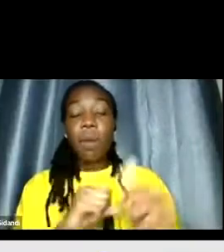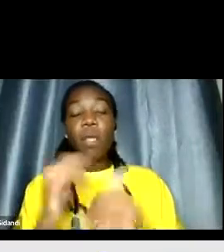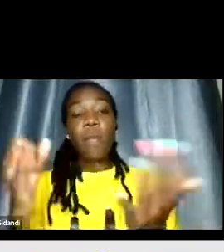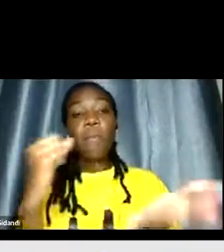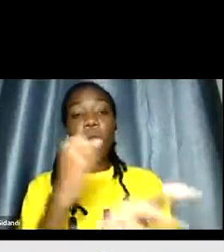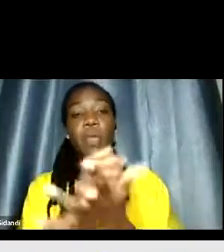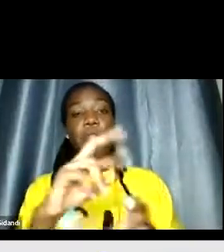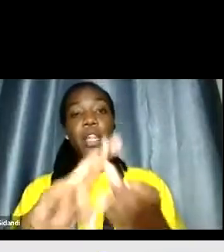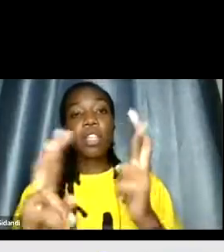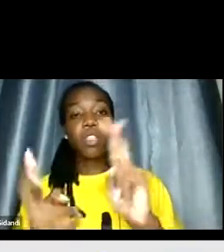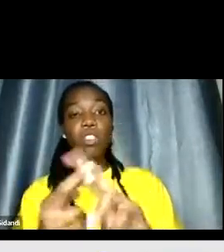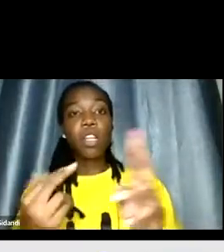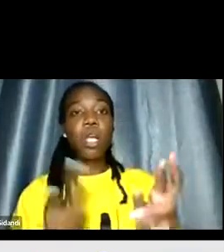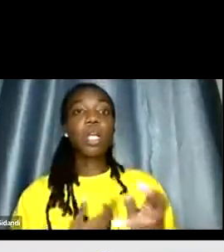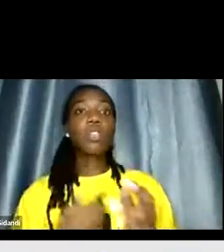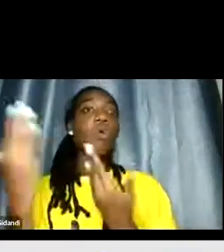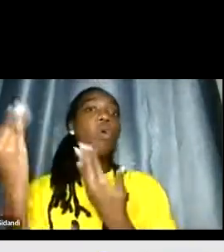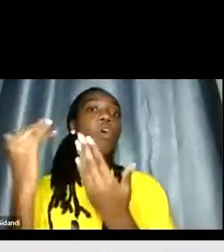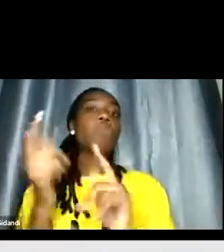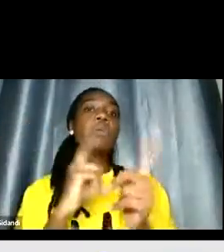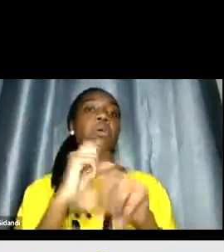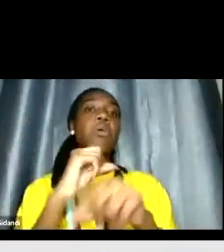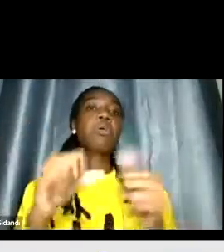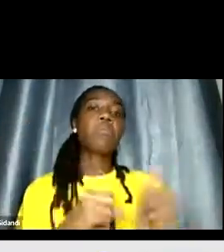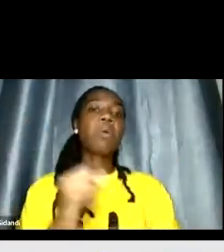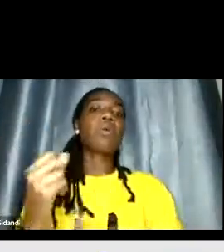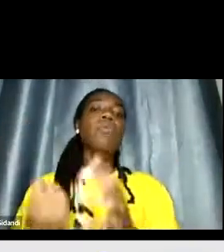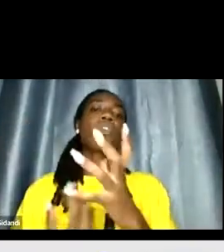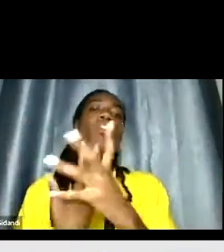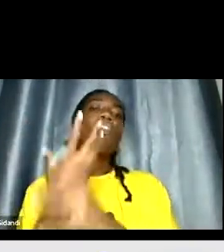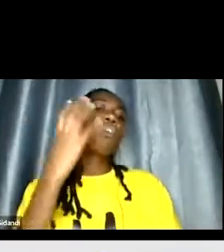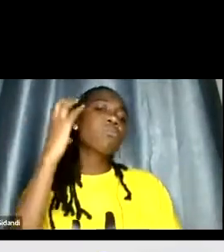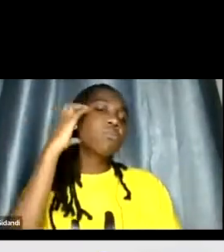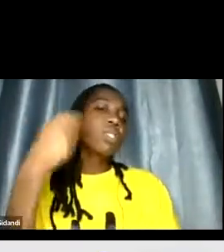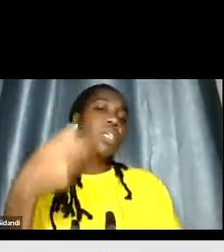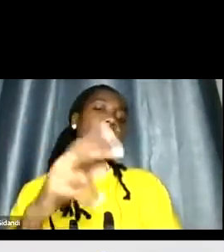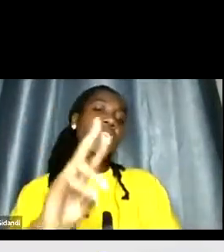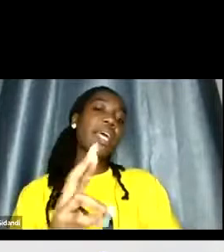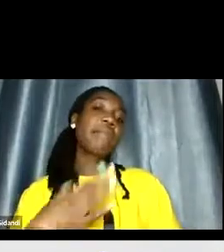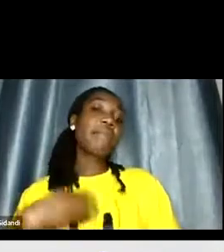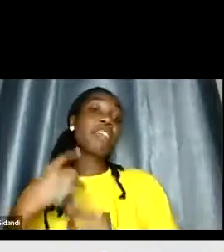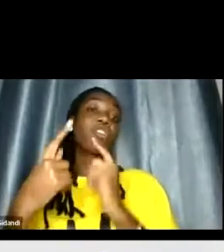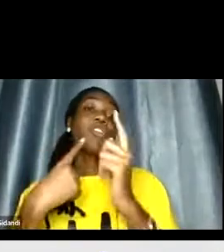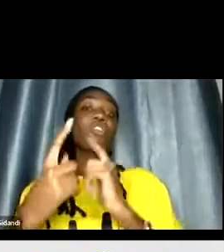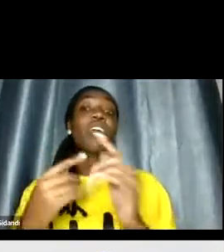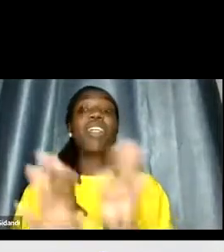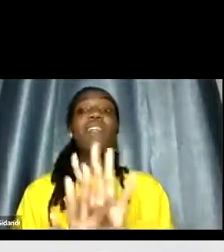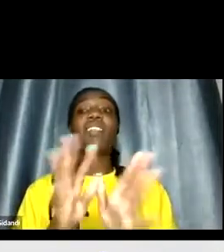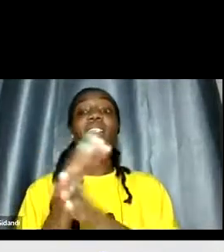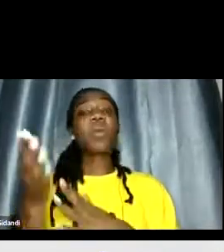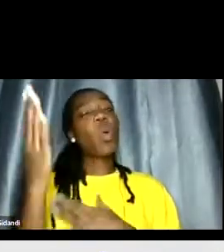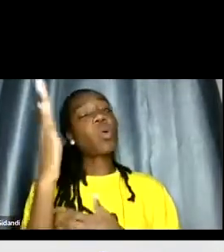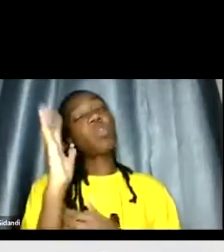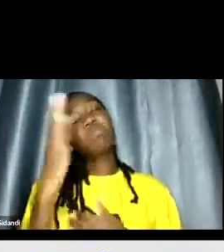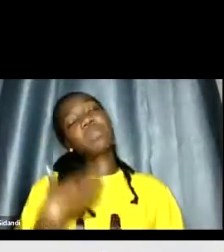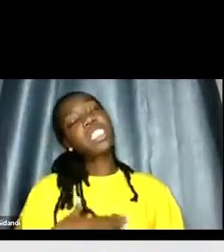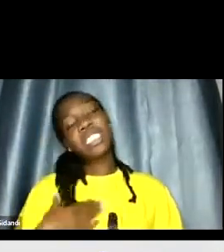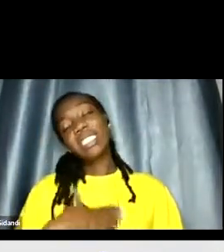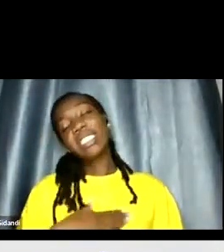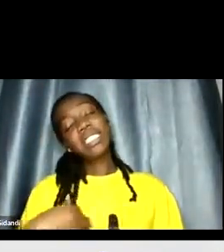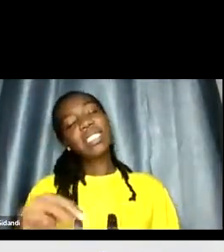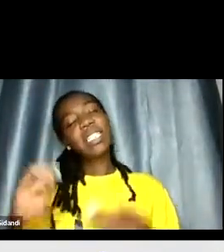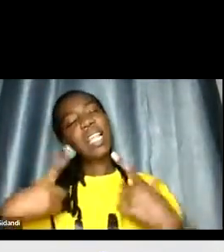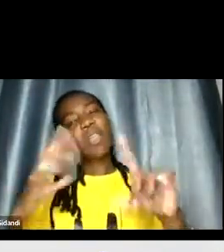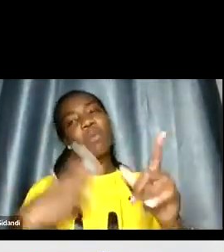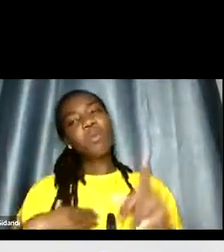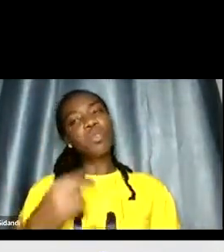hoping to discuss how to grow your career in HR. And all these things are there. Oh my God, I can talk. Oh my God, God, please allow me just 2